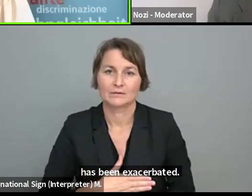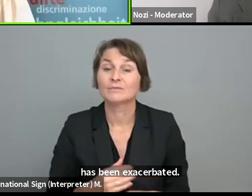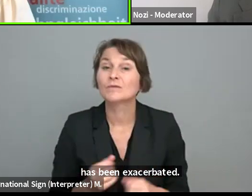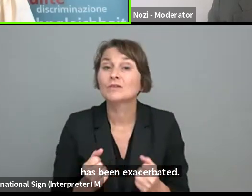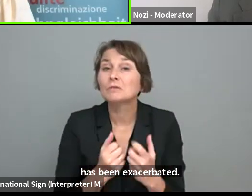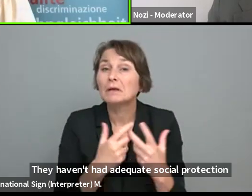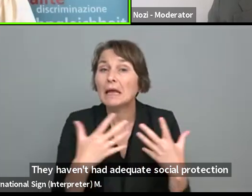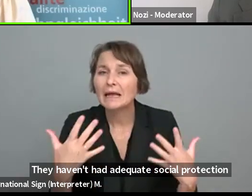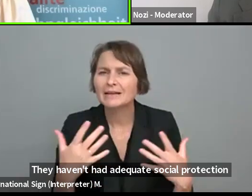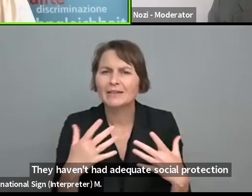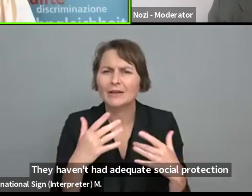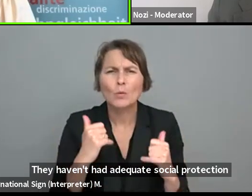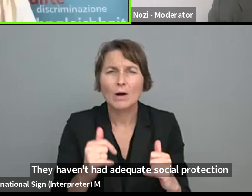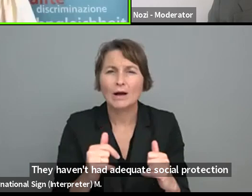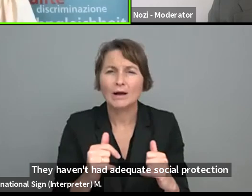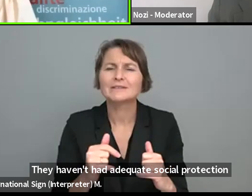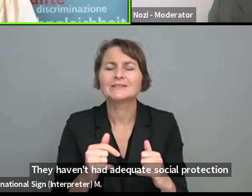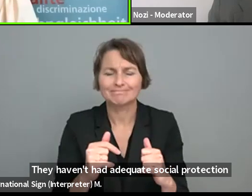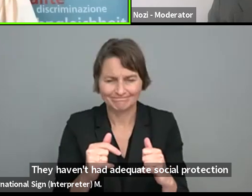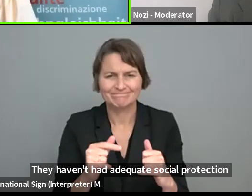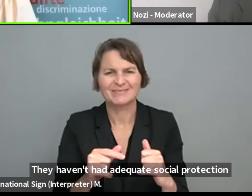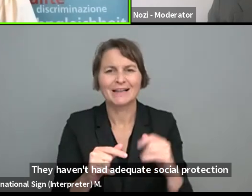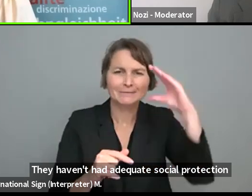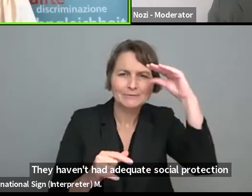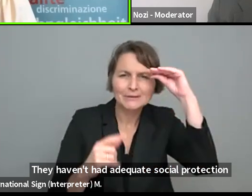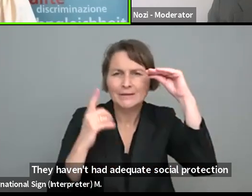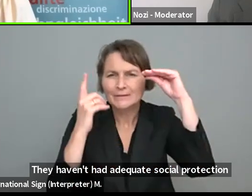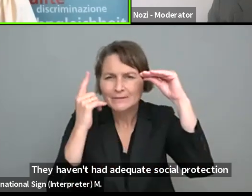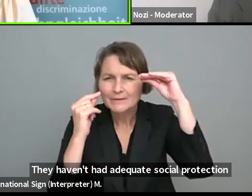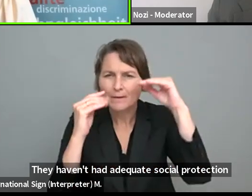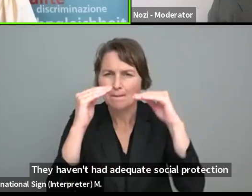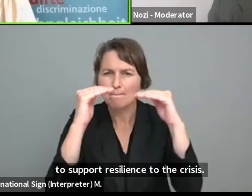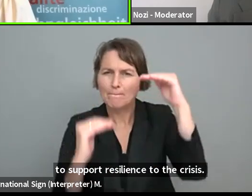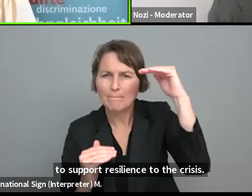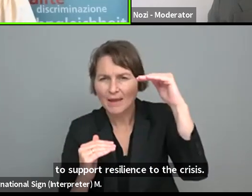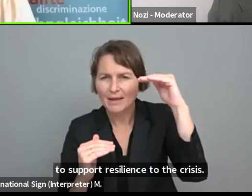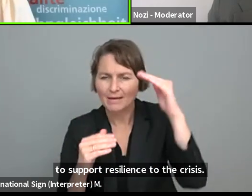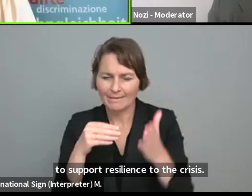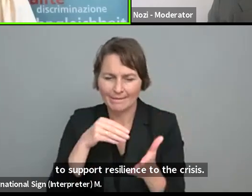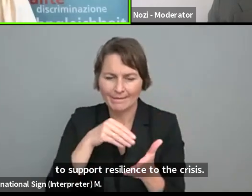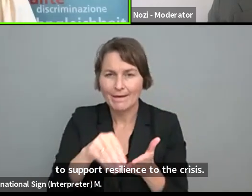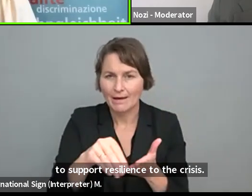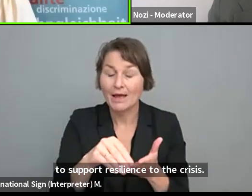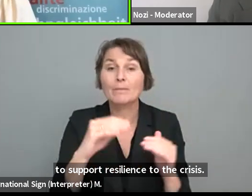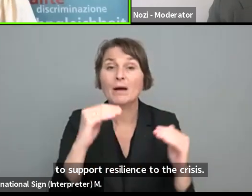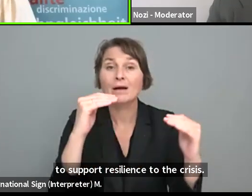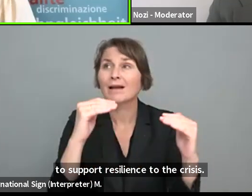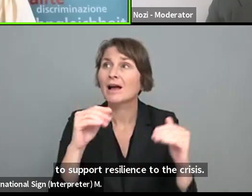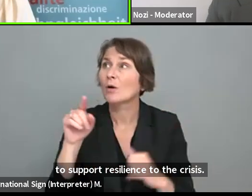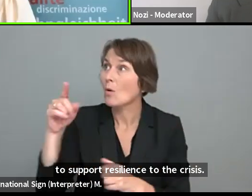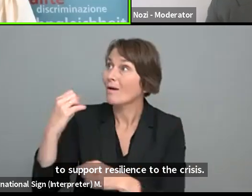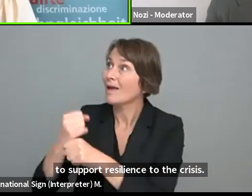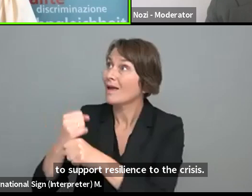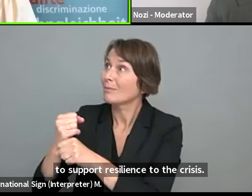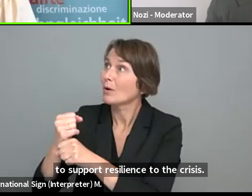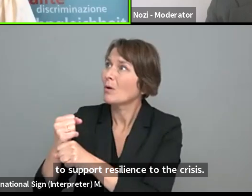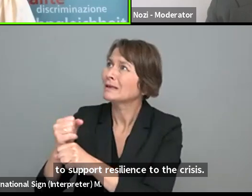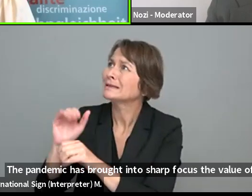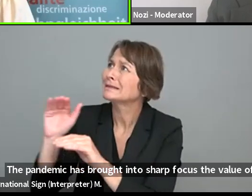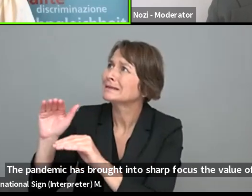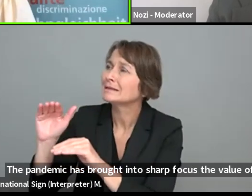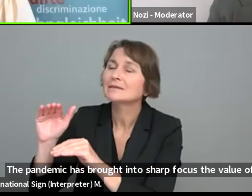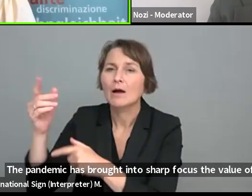gender pay gap are not reversed. EPIC members are united in calling